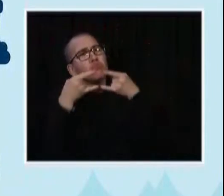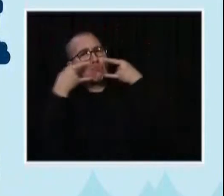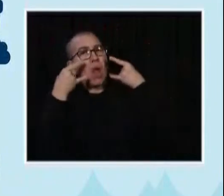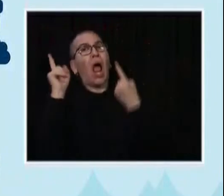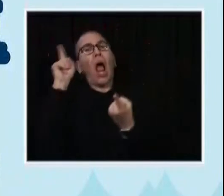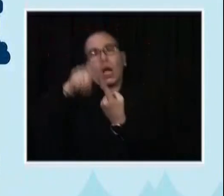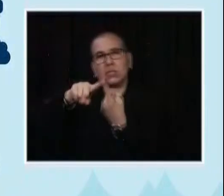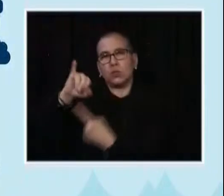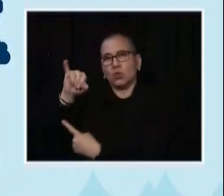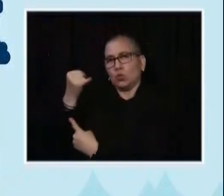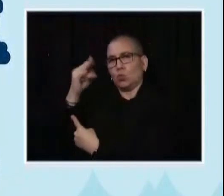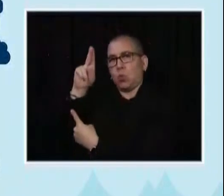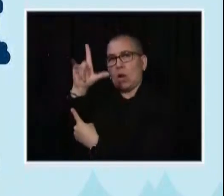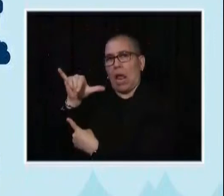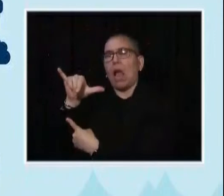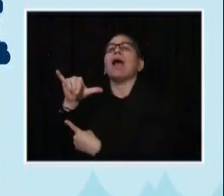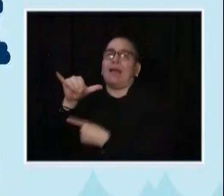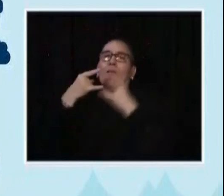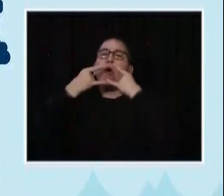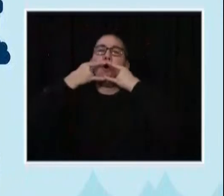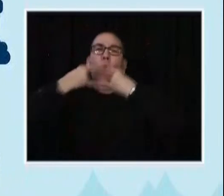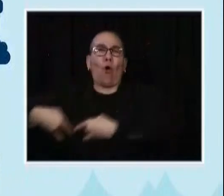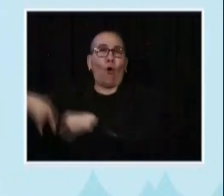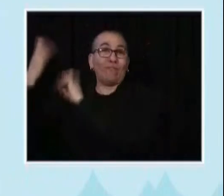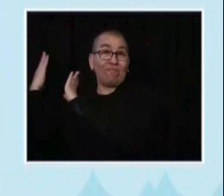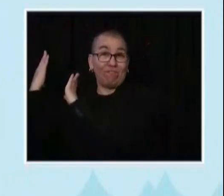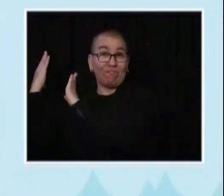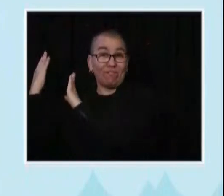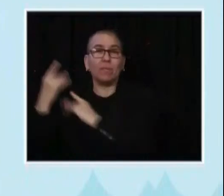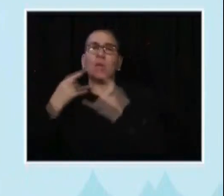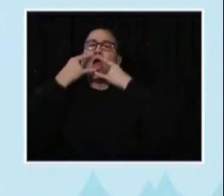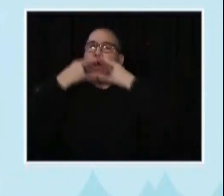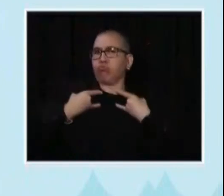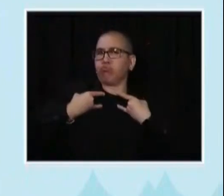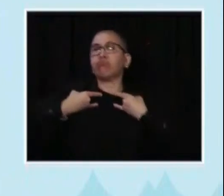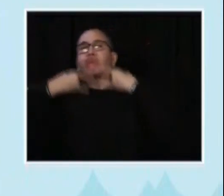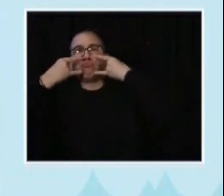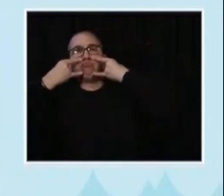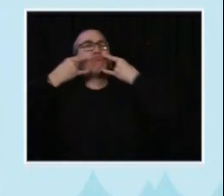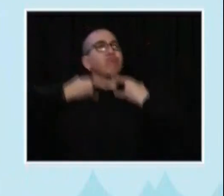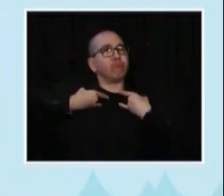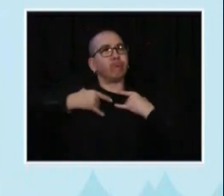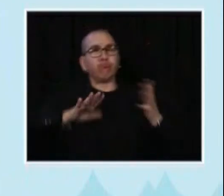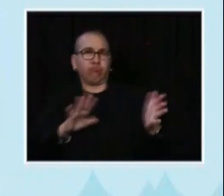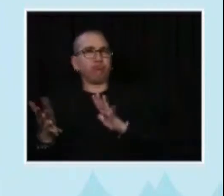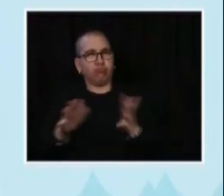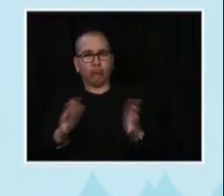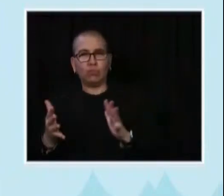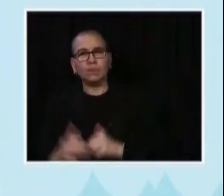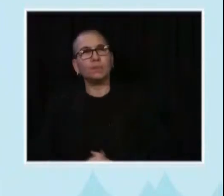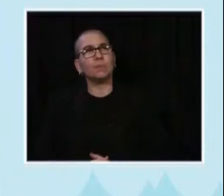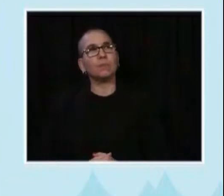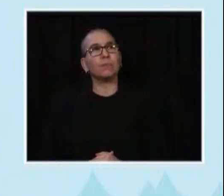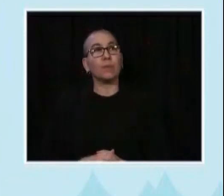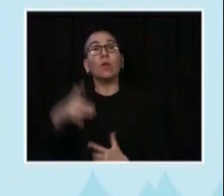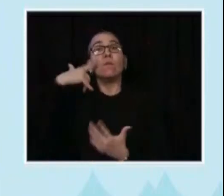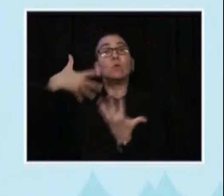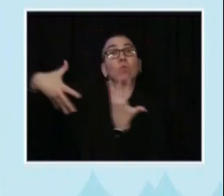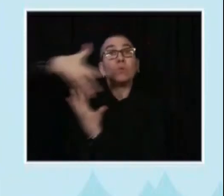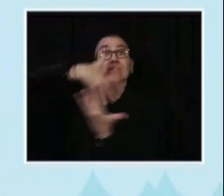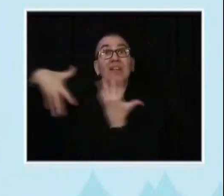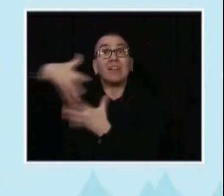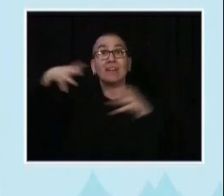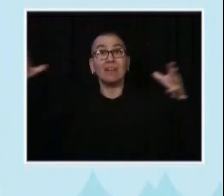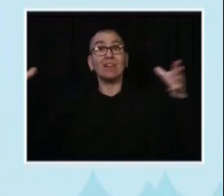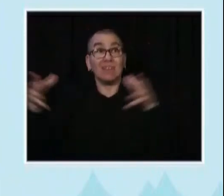the occupancy on some of our larger events and then increased group sizes. Also on social gatherings, no limit